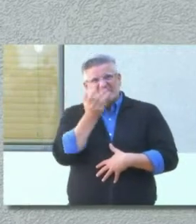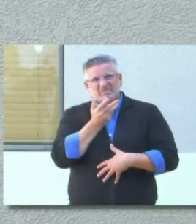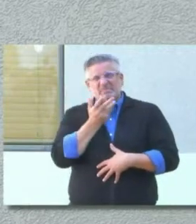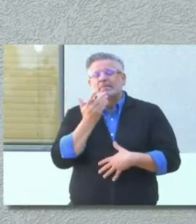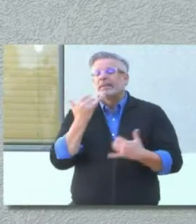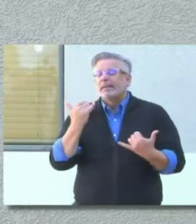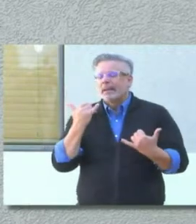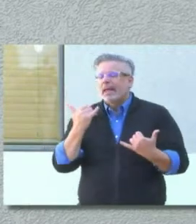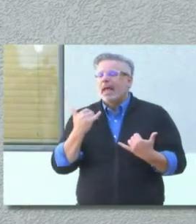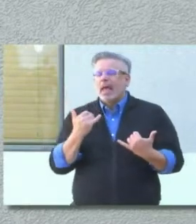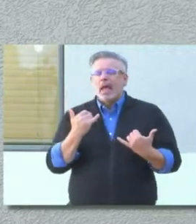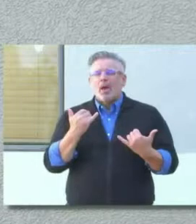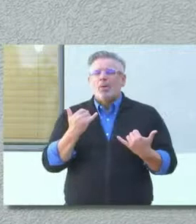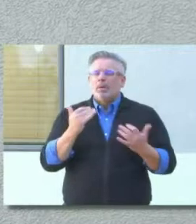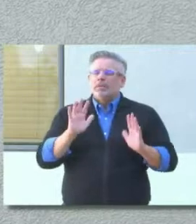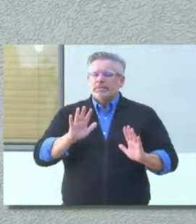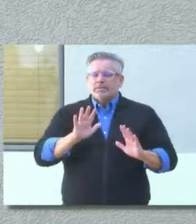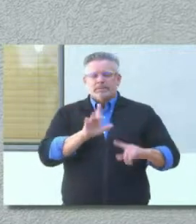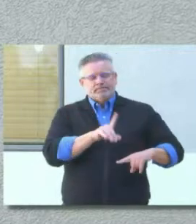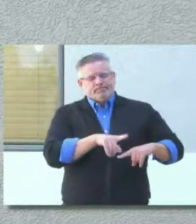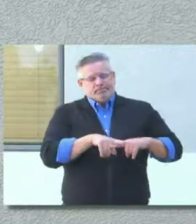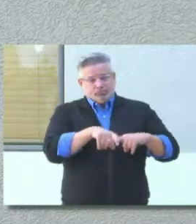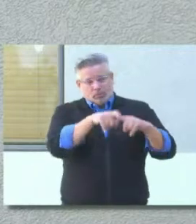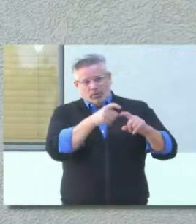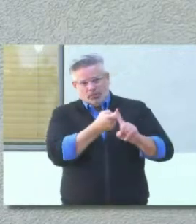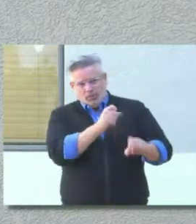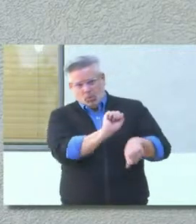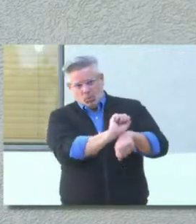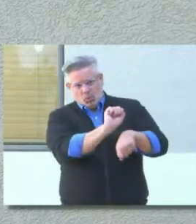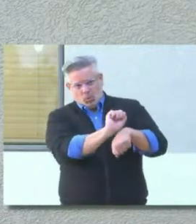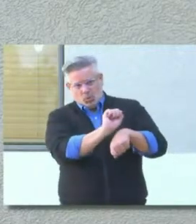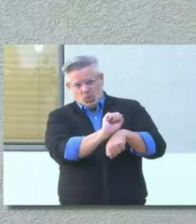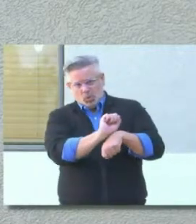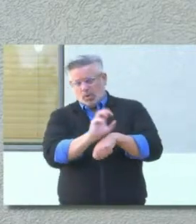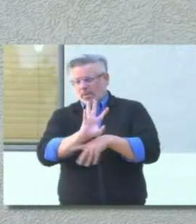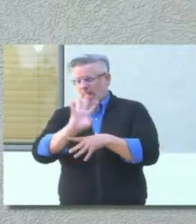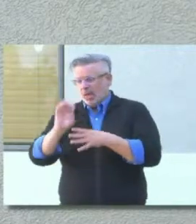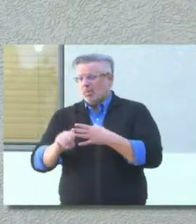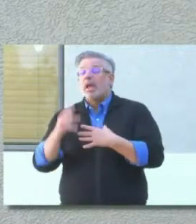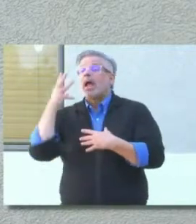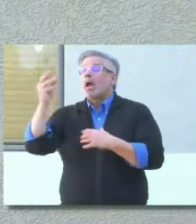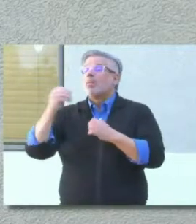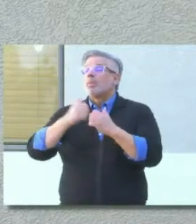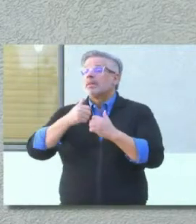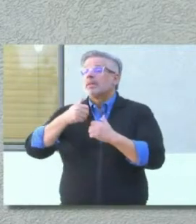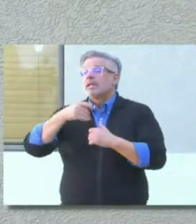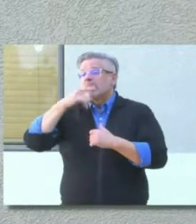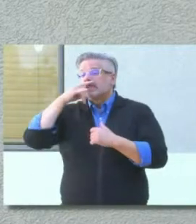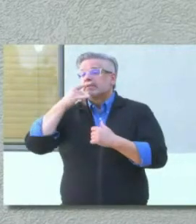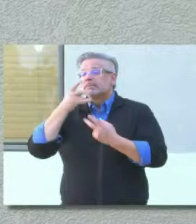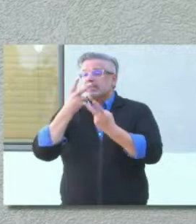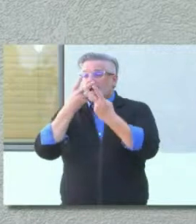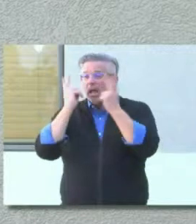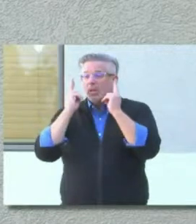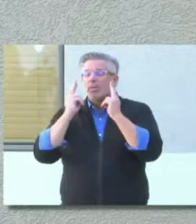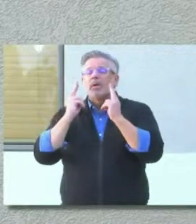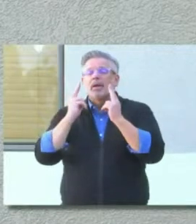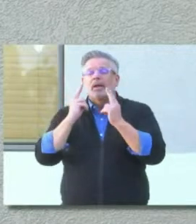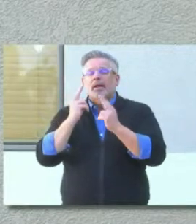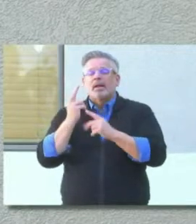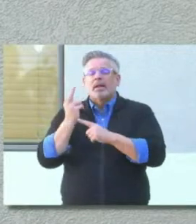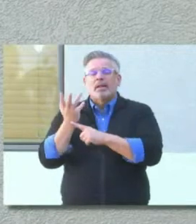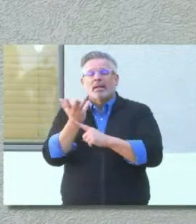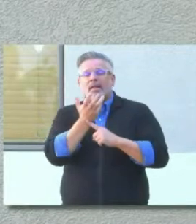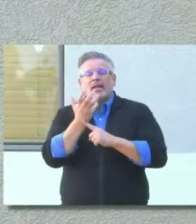Now as I needed to get off that treadmill, spend time with them, which I did that weekend, trick-or-treating. I went to anyone in